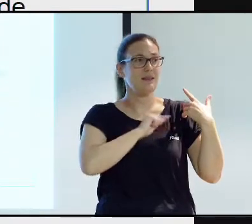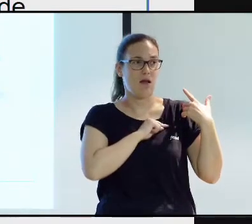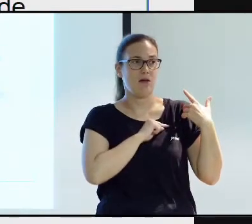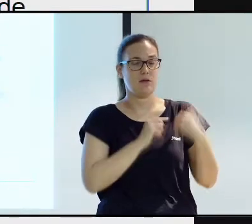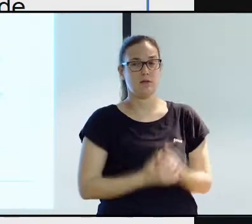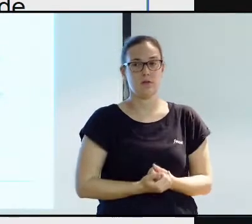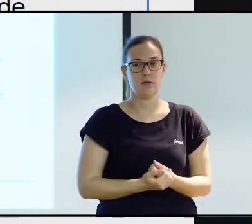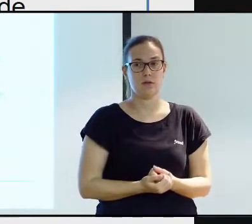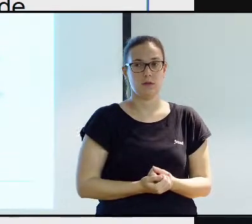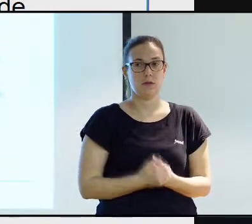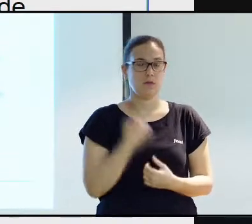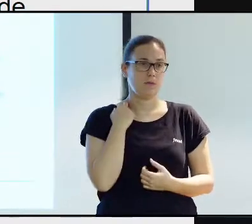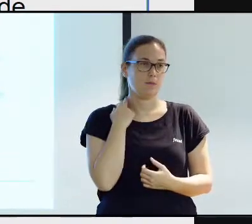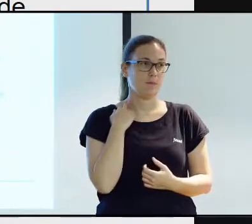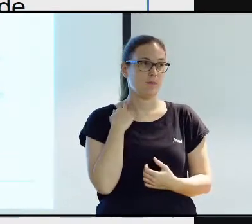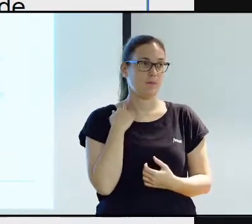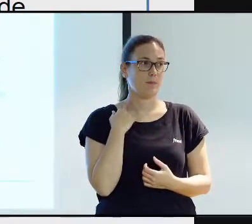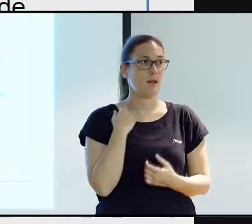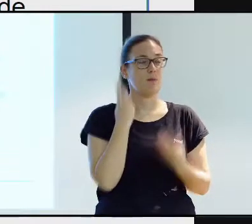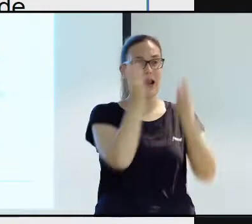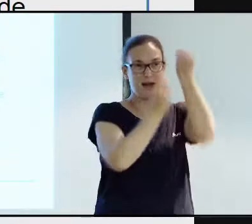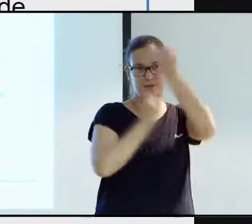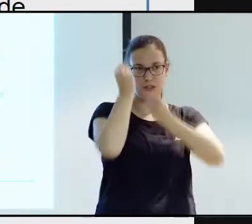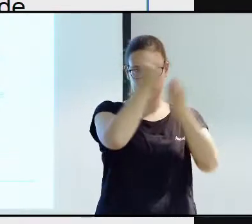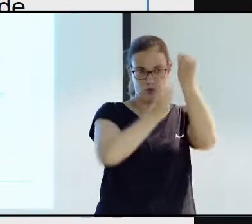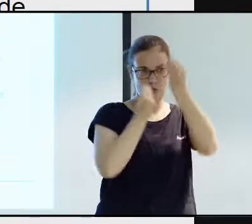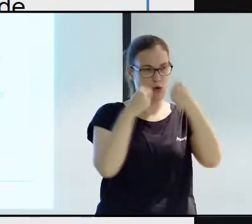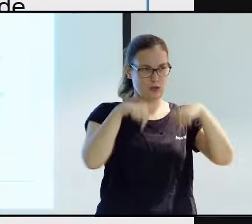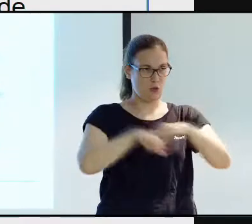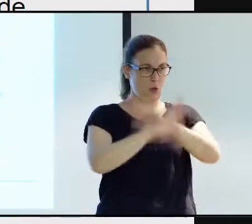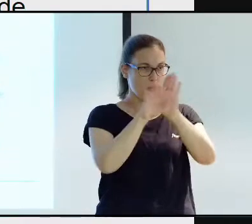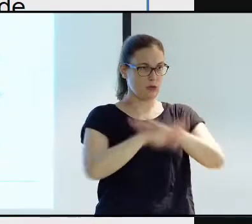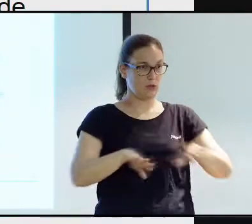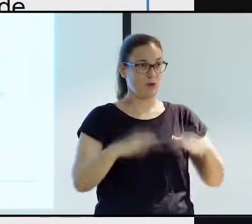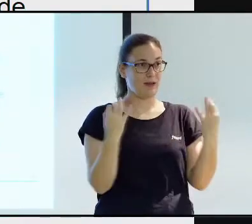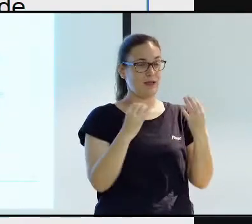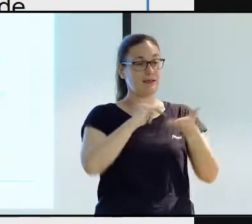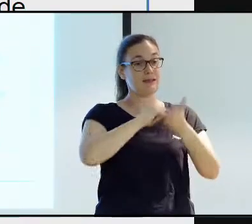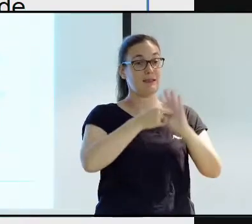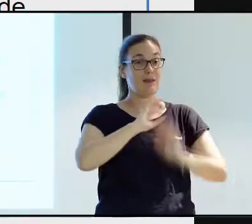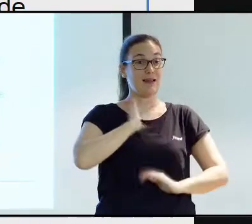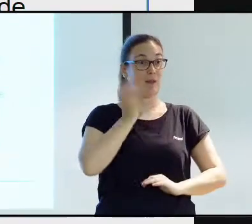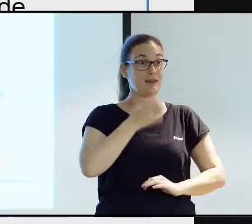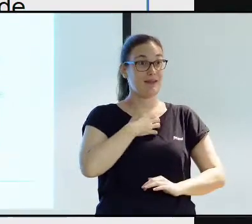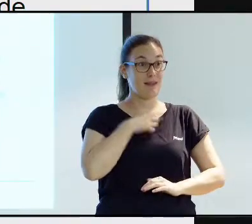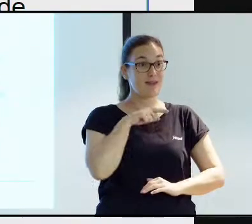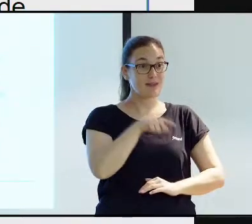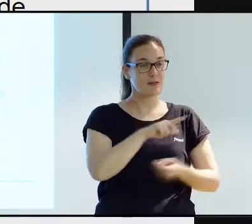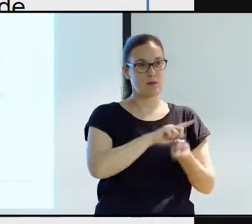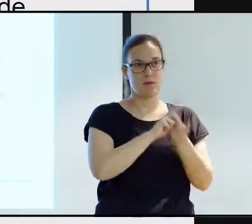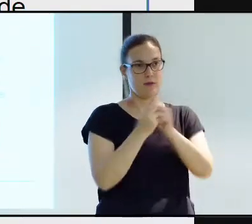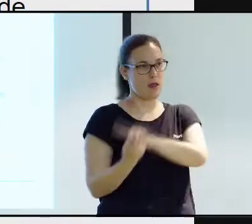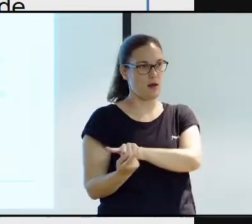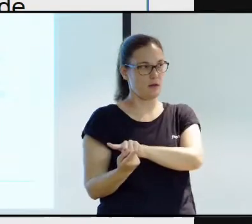outside follow-up and supervision to make sure that everyone is acting ethically. And we have to change the system